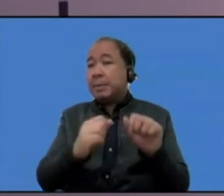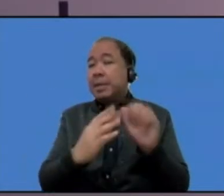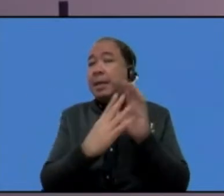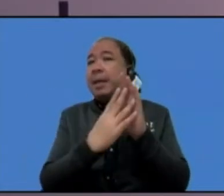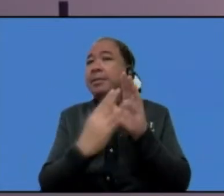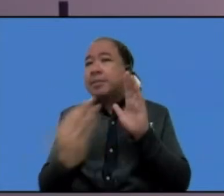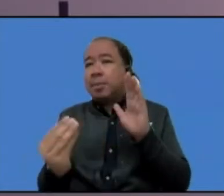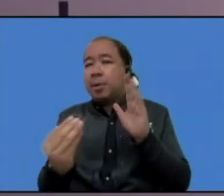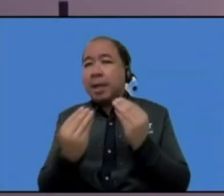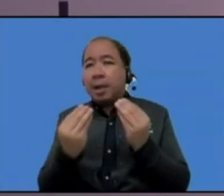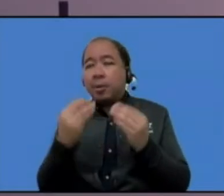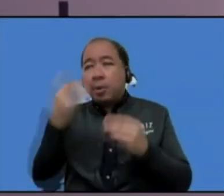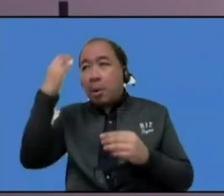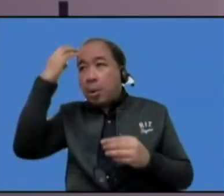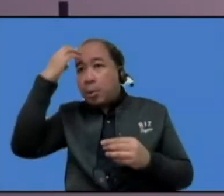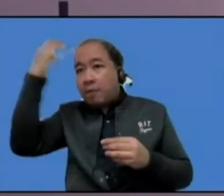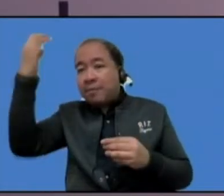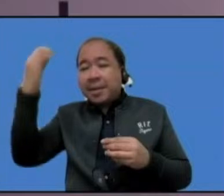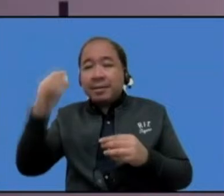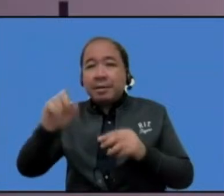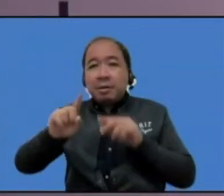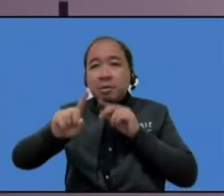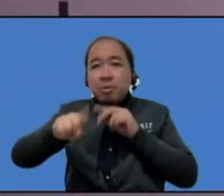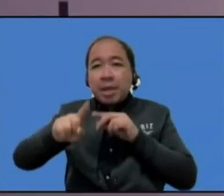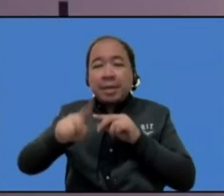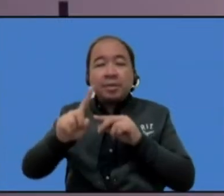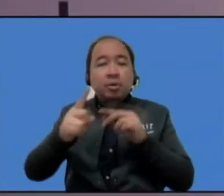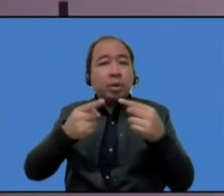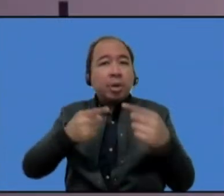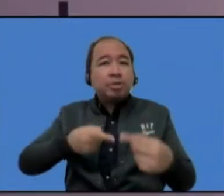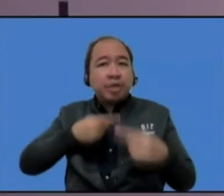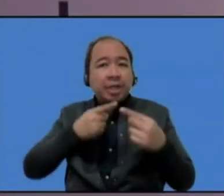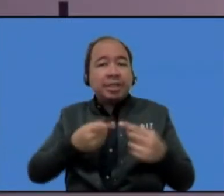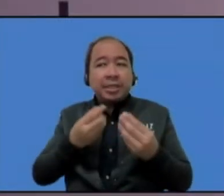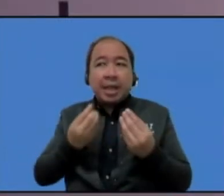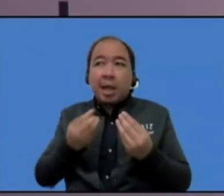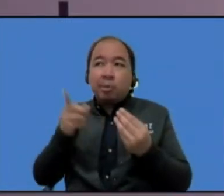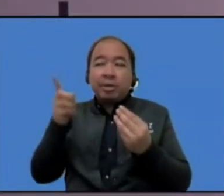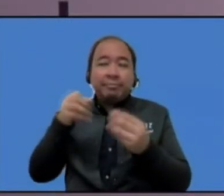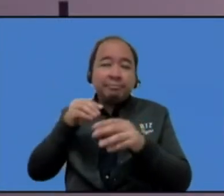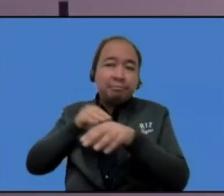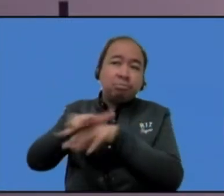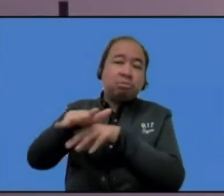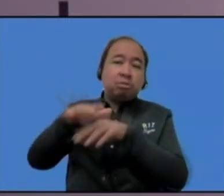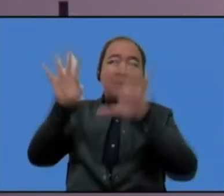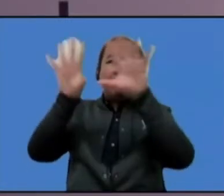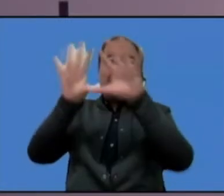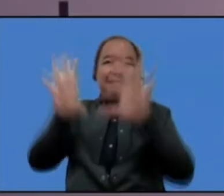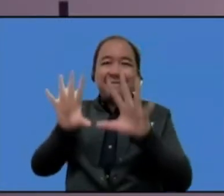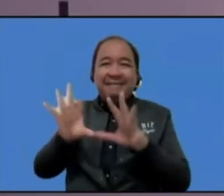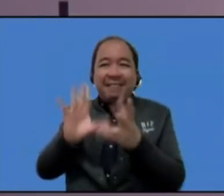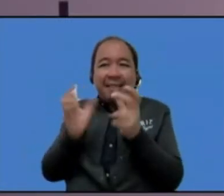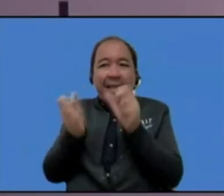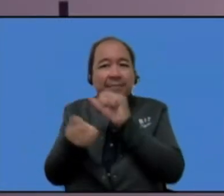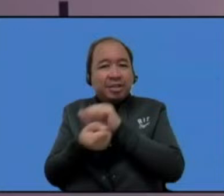is reacting to the challenges posed by the climate change, and how integrating the needs